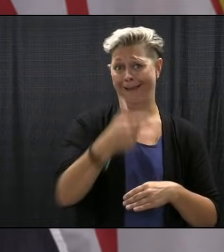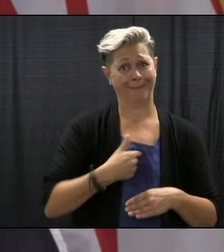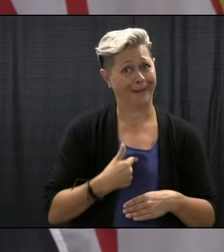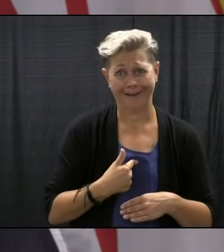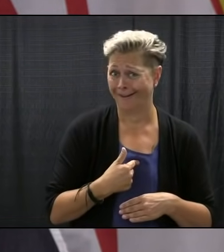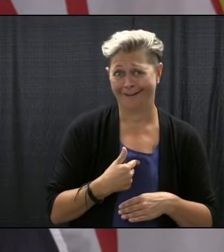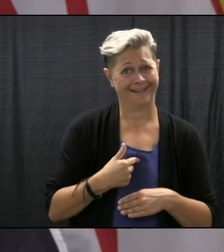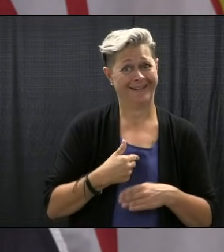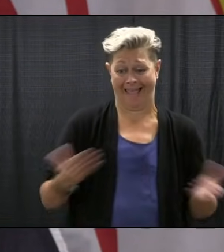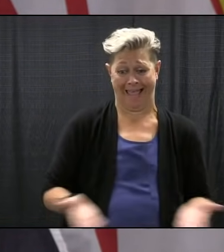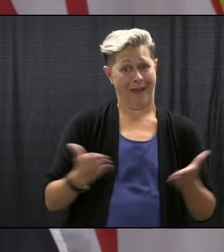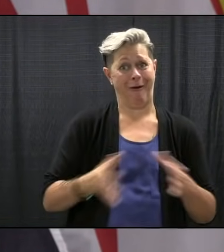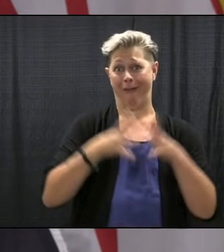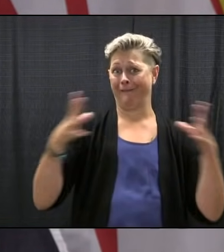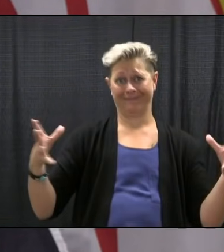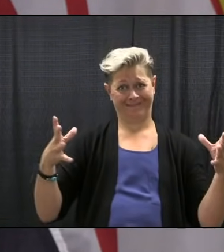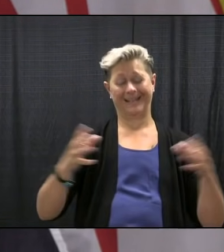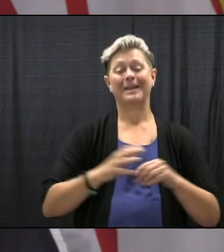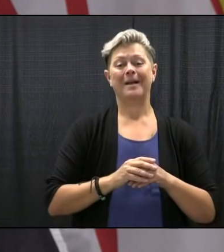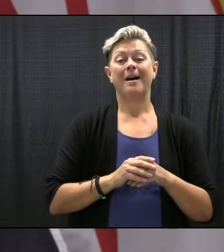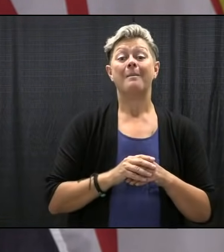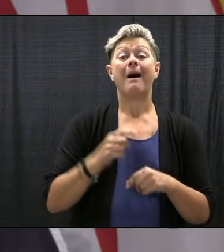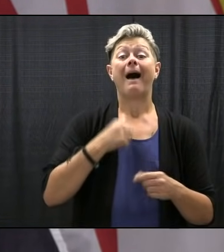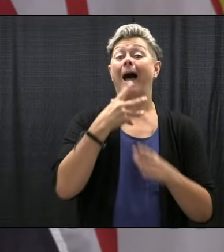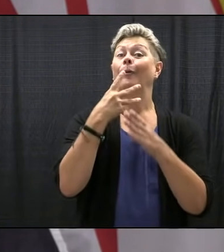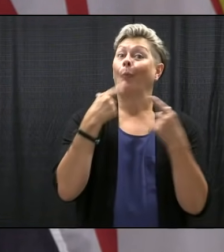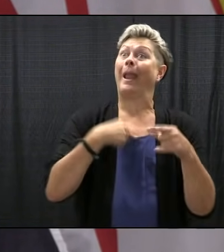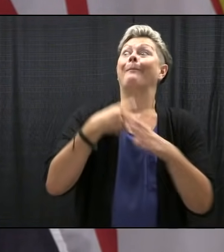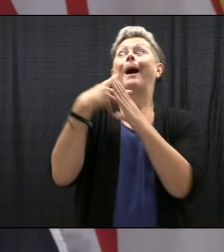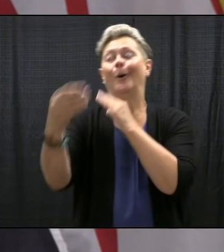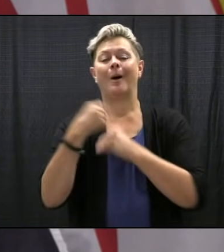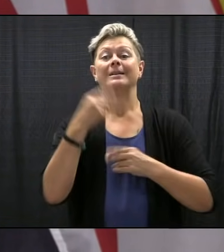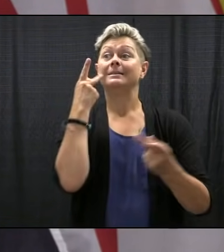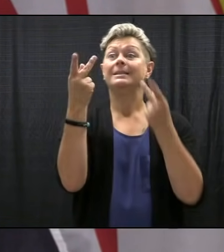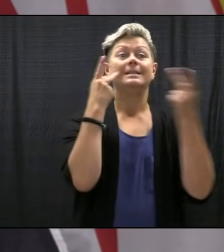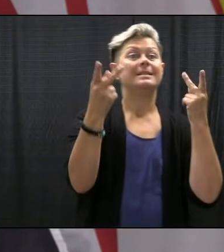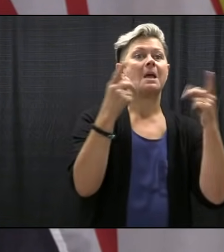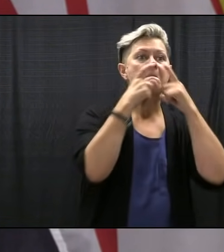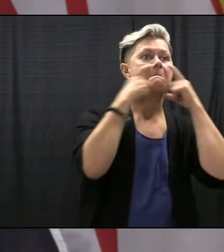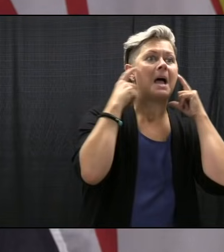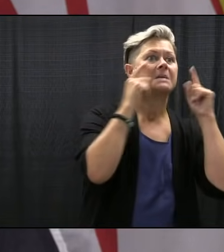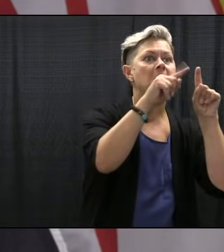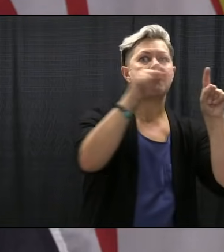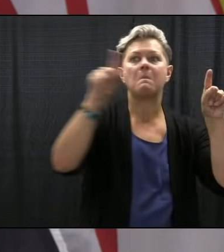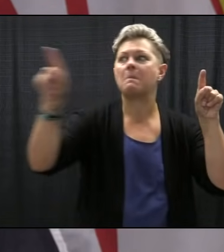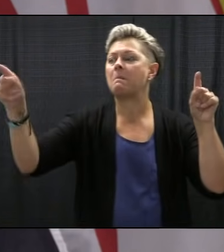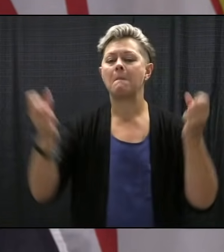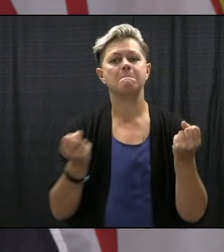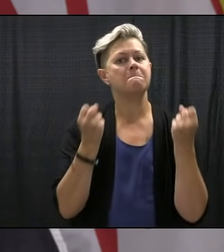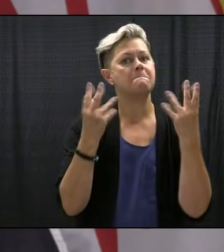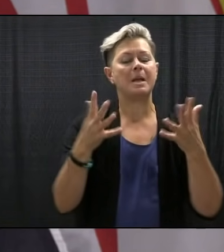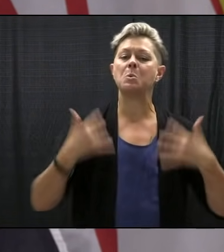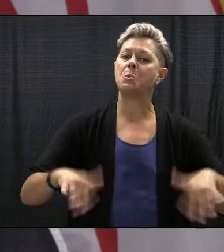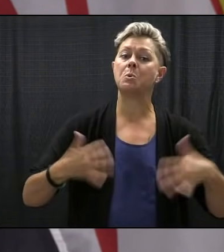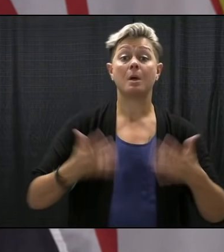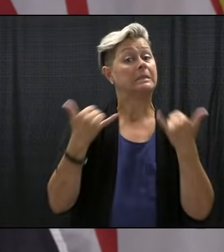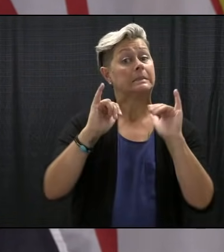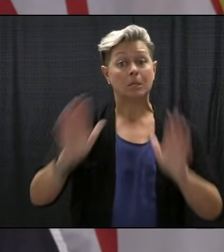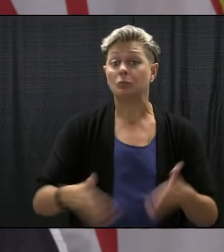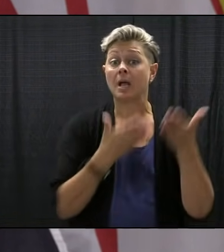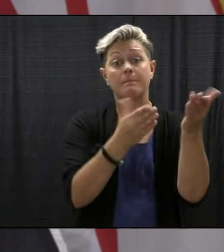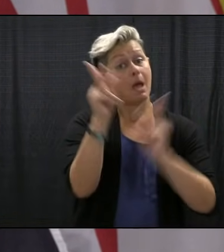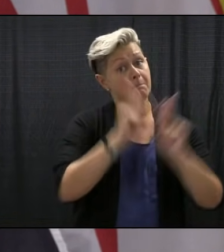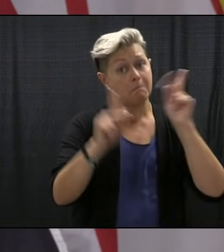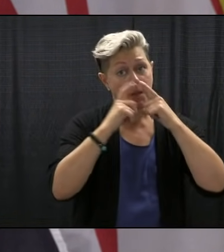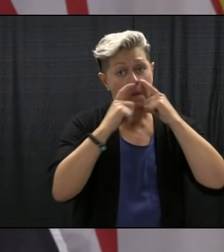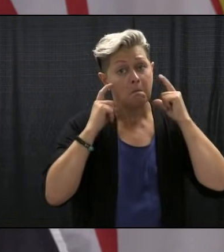out around, certainly I see most people still wearing their mask, which I think is really good. We still recommend that people wear their masks when